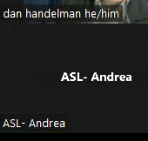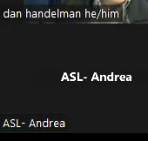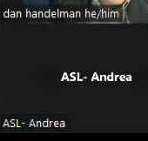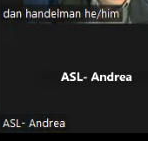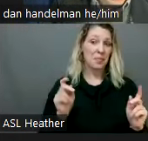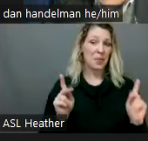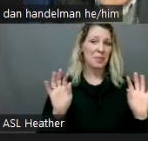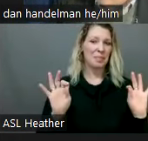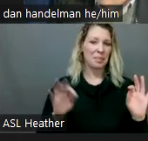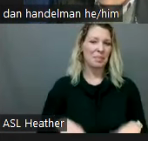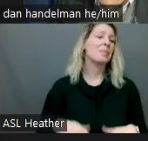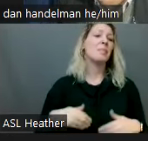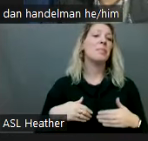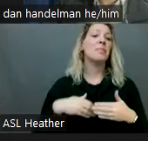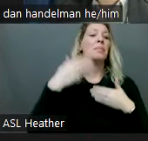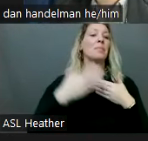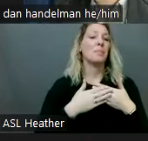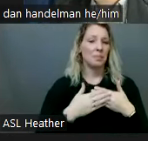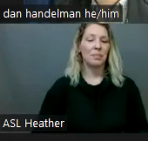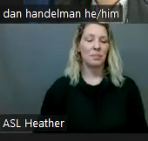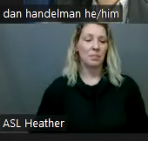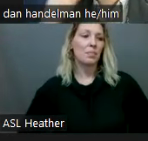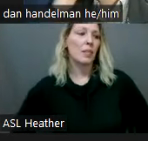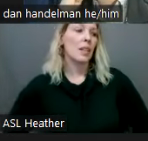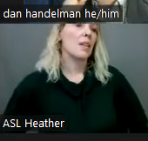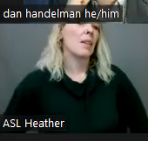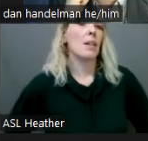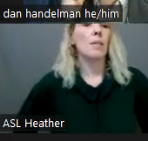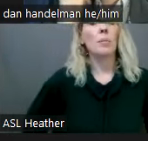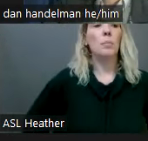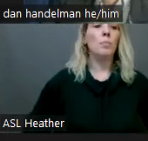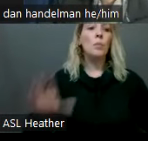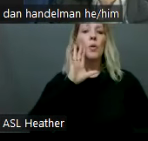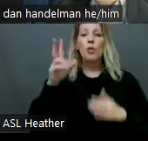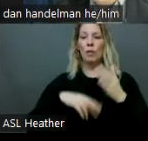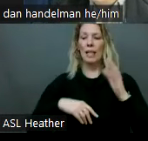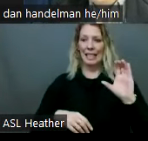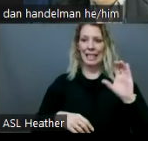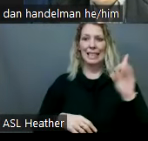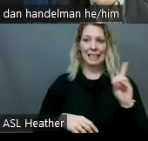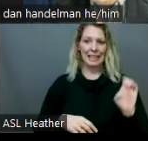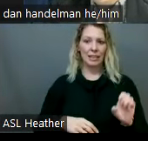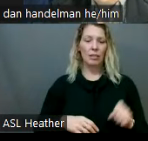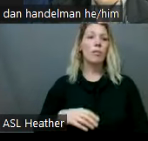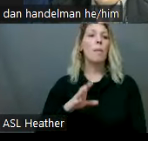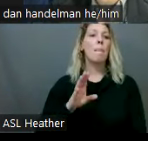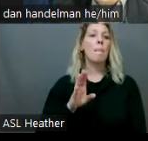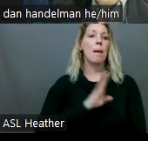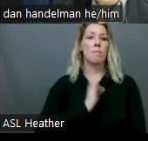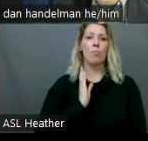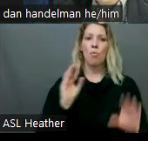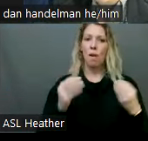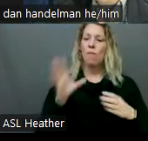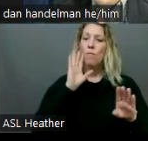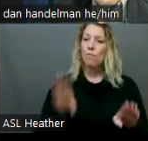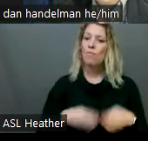Very good. Next section, please. Great, okay, so I'm going to read C, D, and E together. The board's offices shall be open to accept